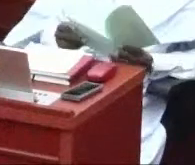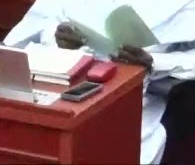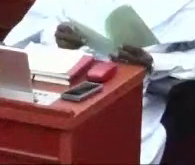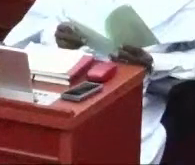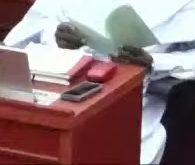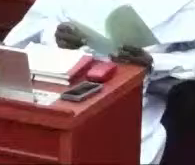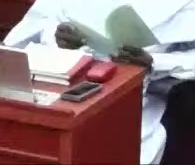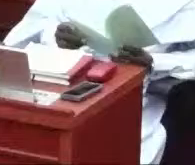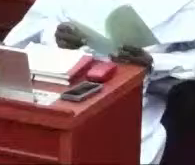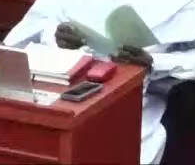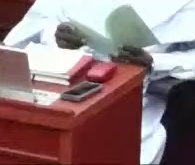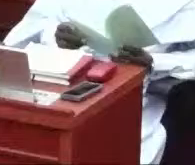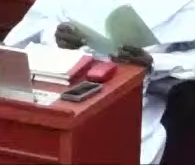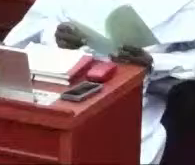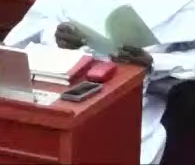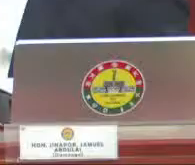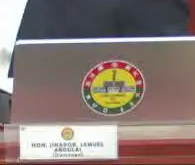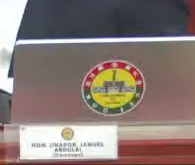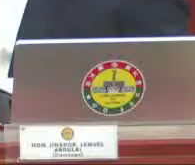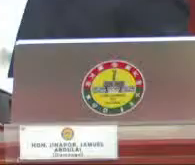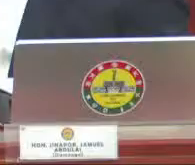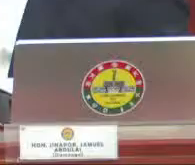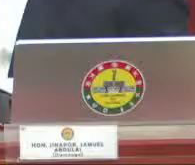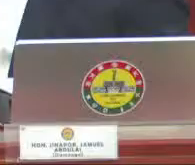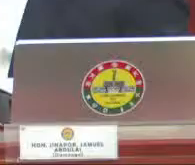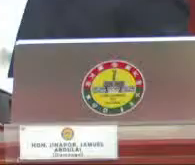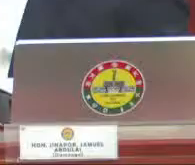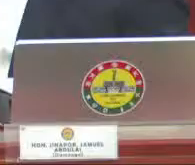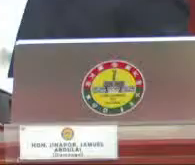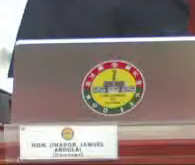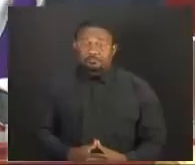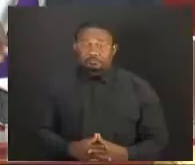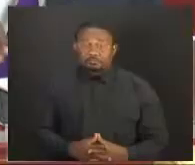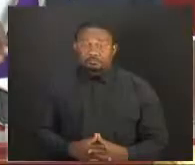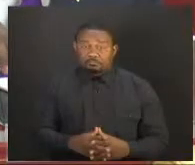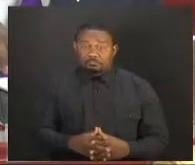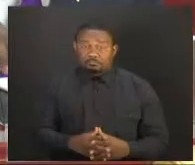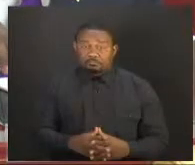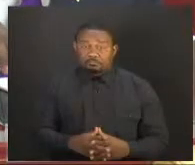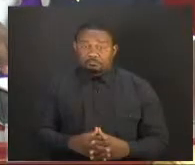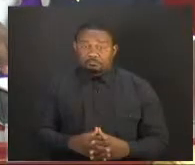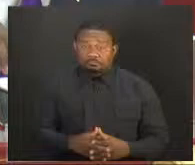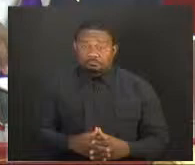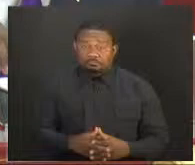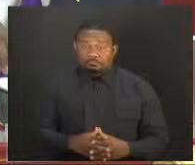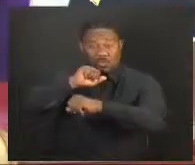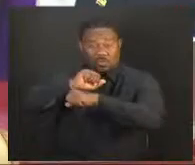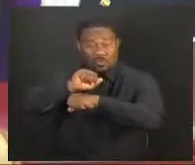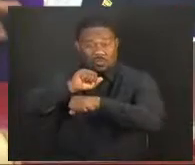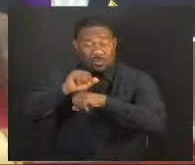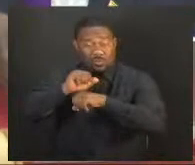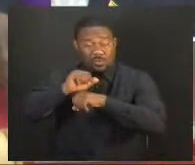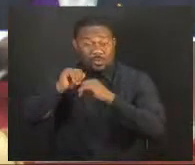Correction of votes and proceedings and official report.